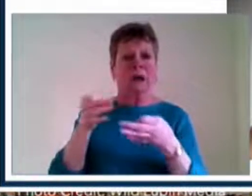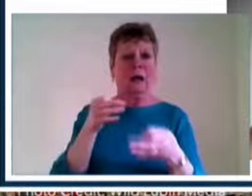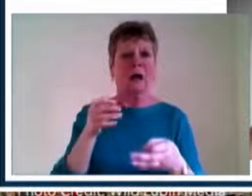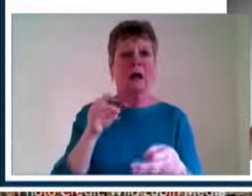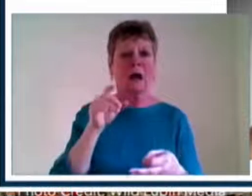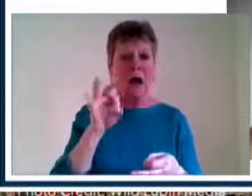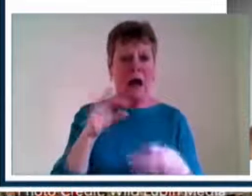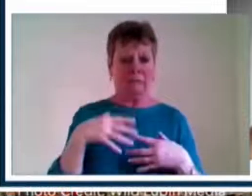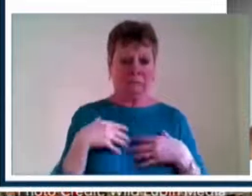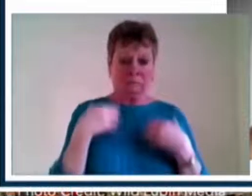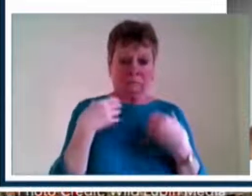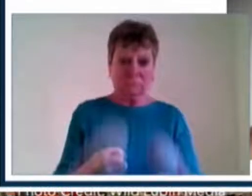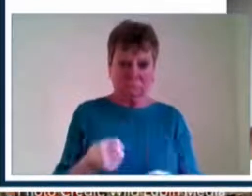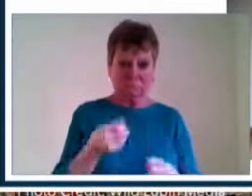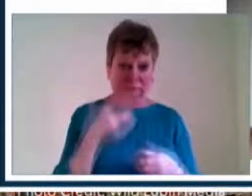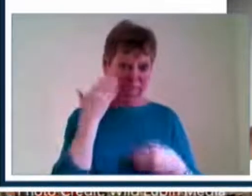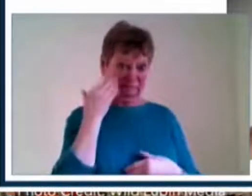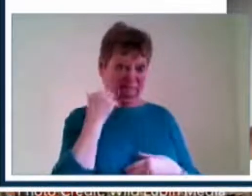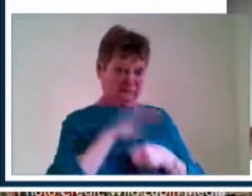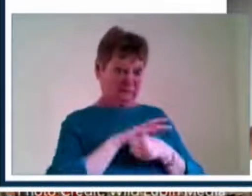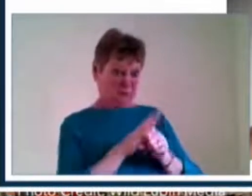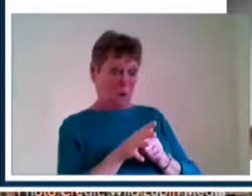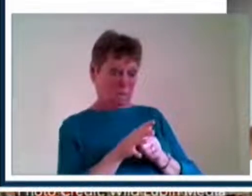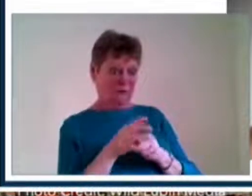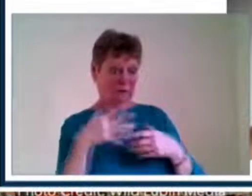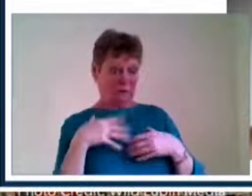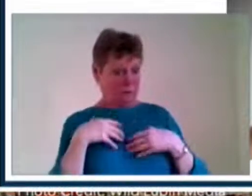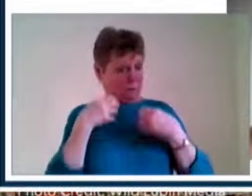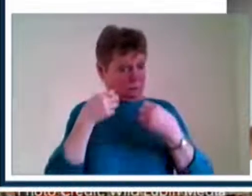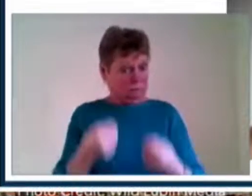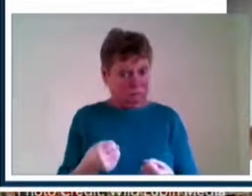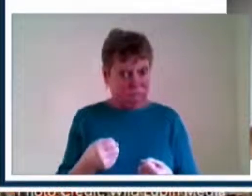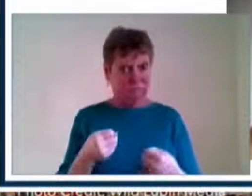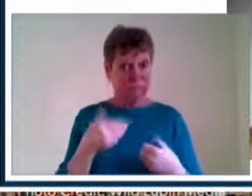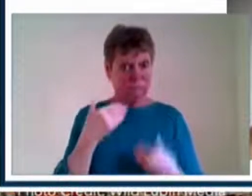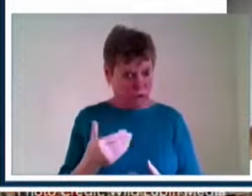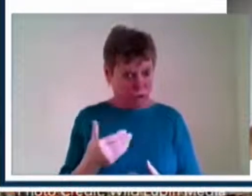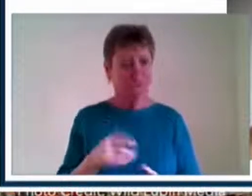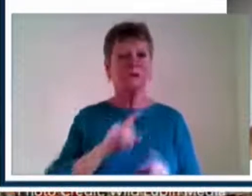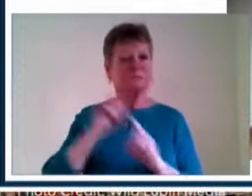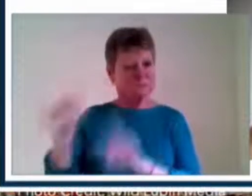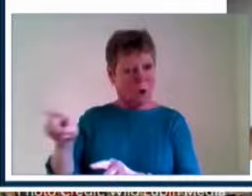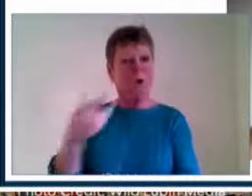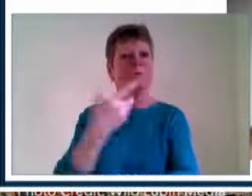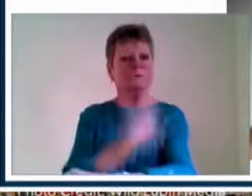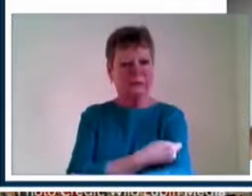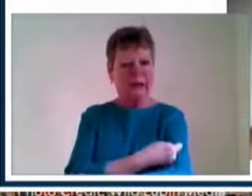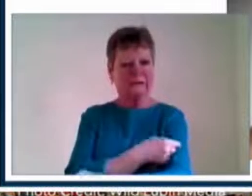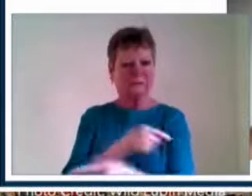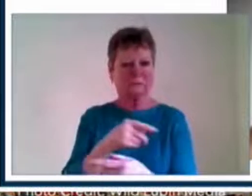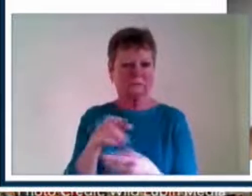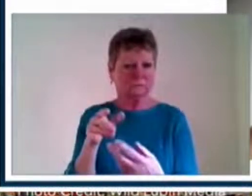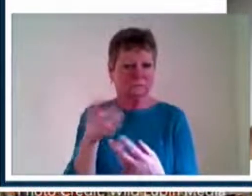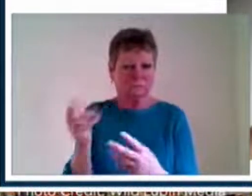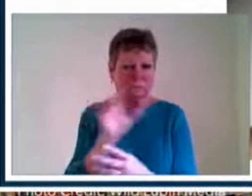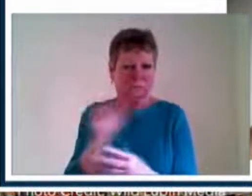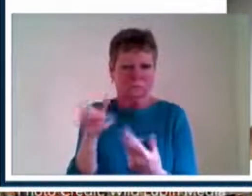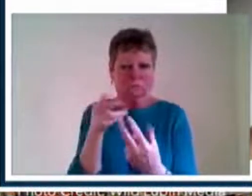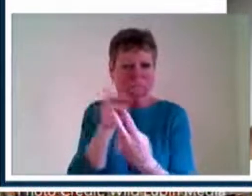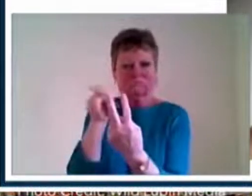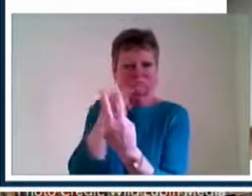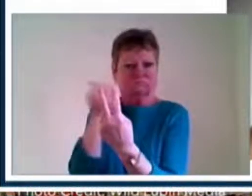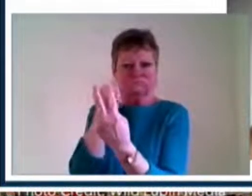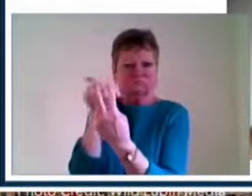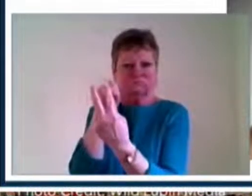recovered, you're okay to go get go get whatever your dose of vaccine you're eligible for. But again,